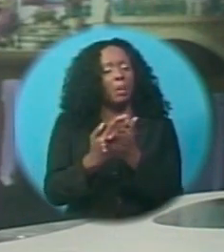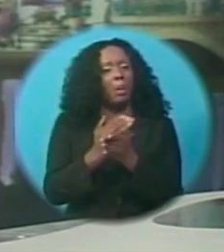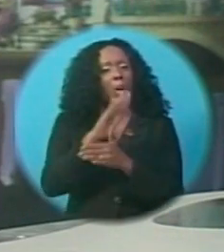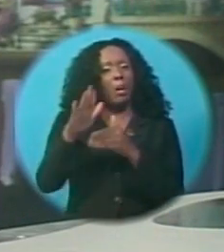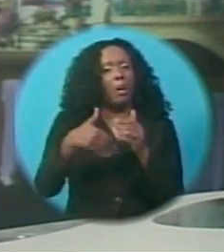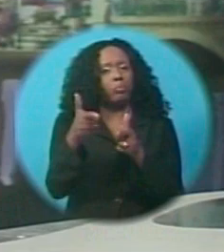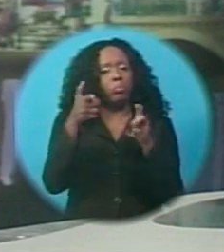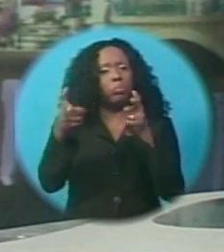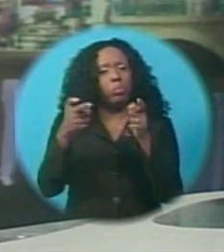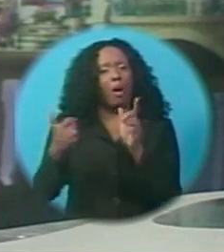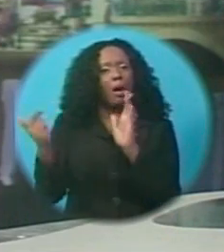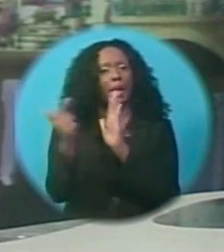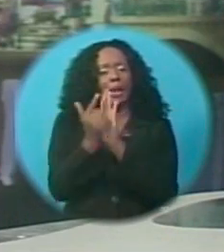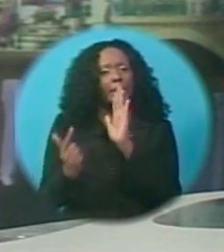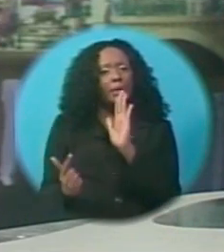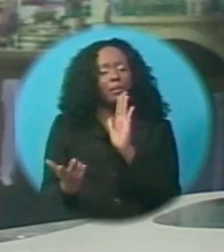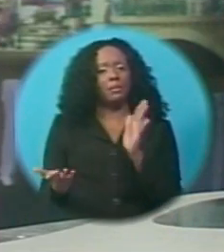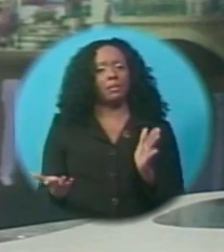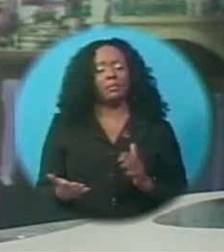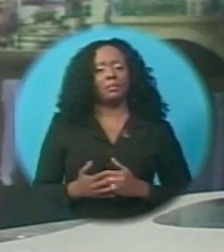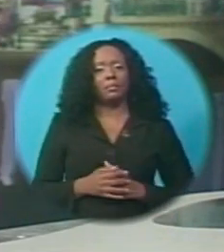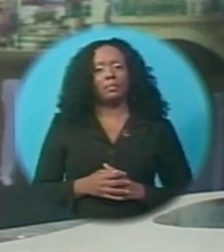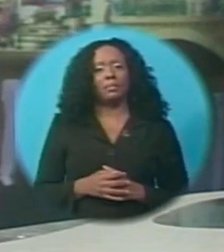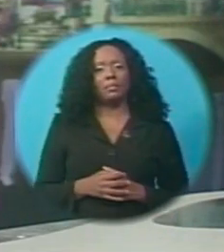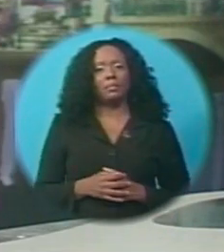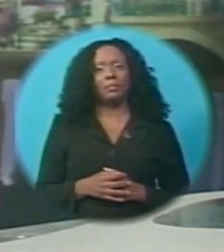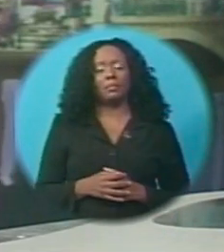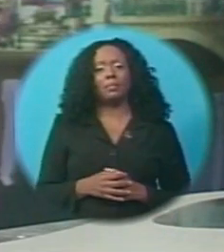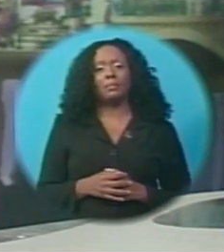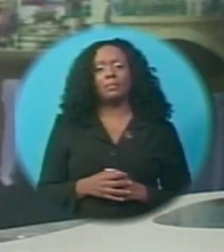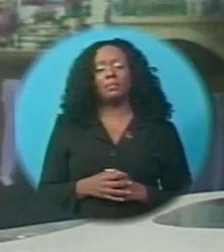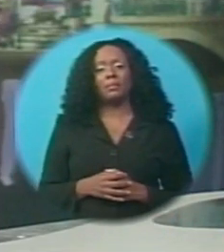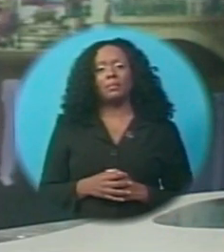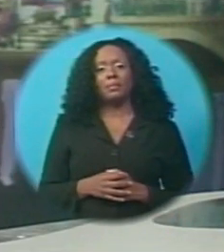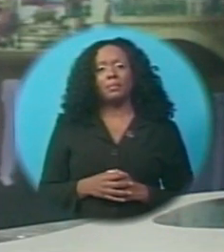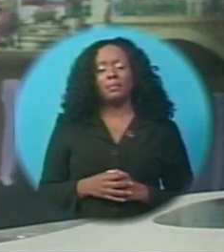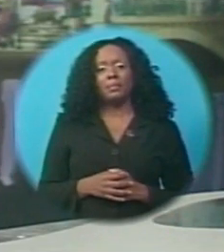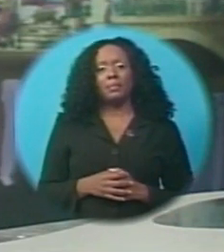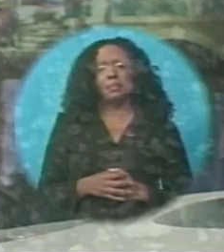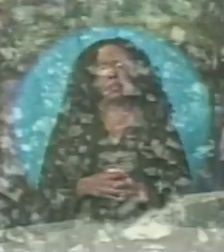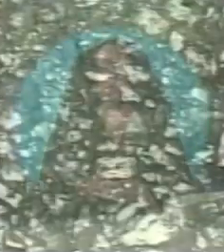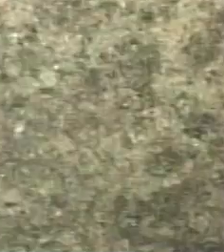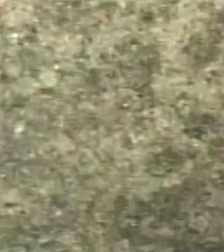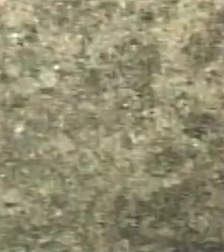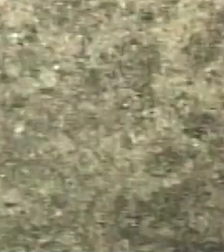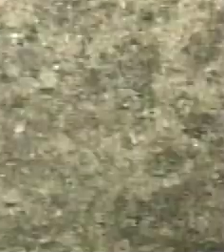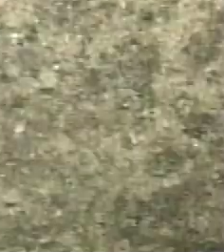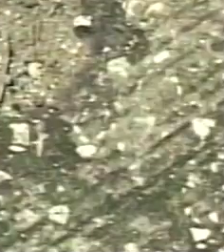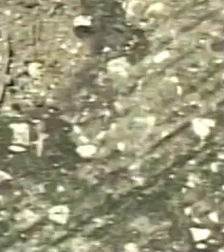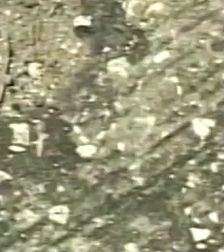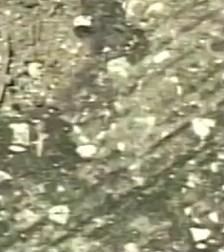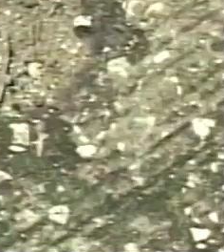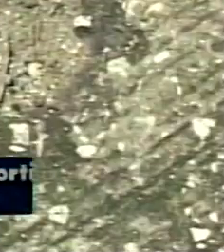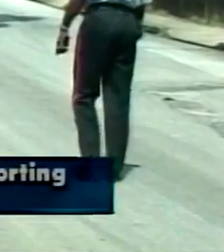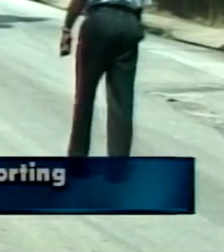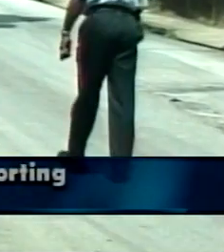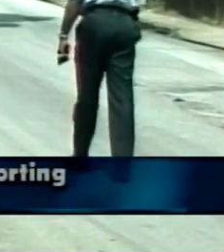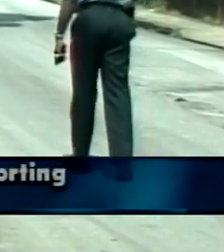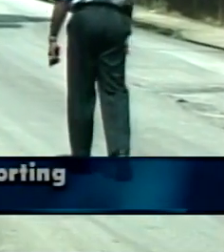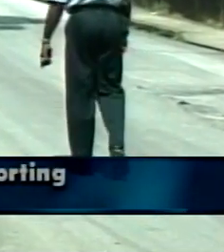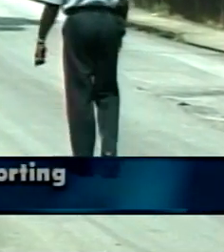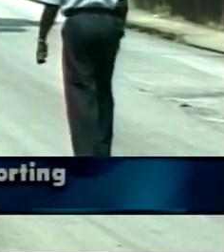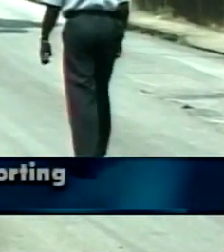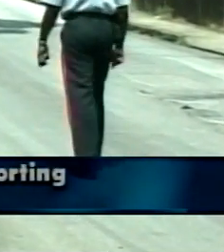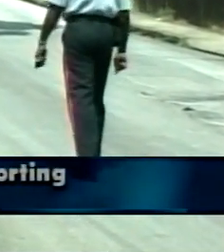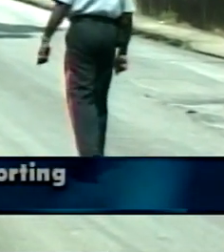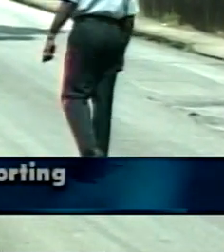St. Peter neighborhood as it was transformed into a war zone yesterday. It has left residents terrified and